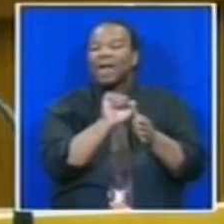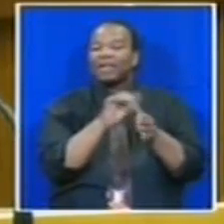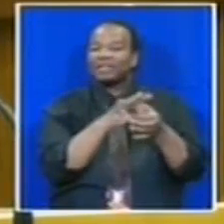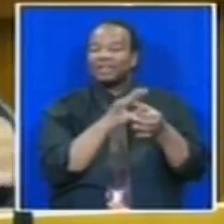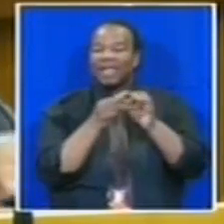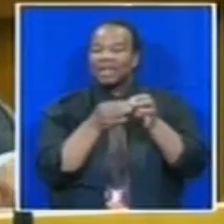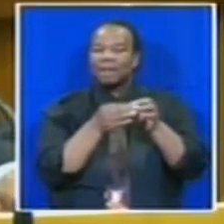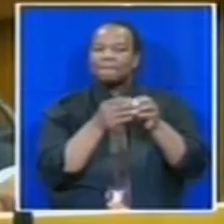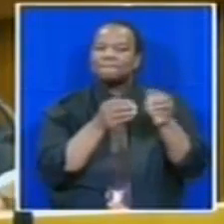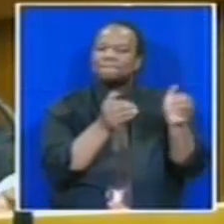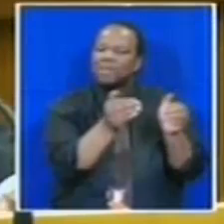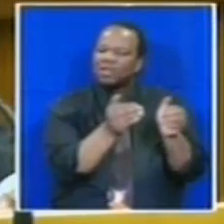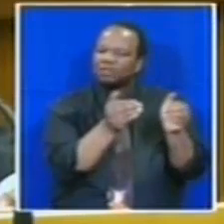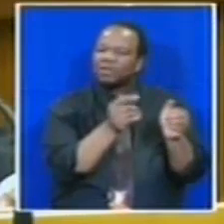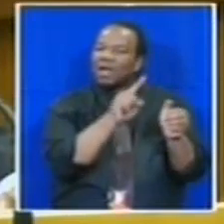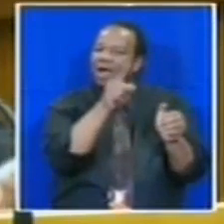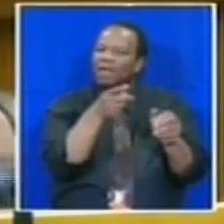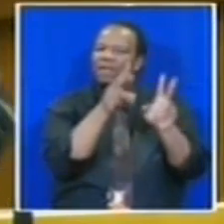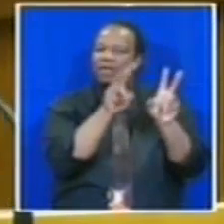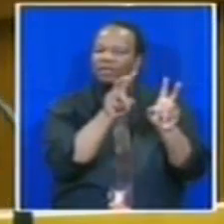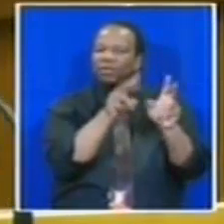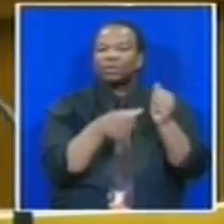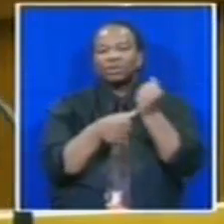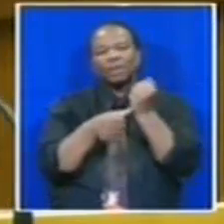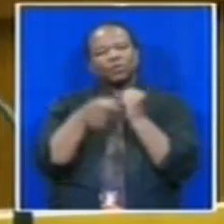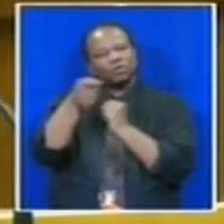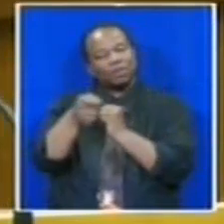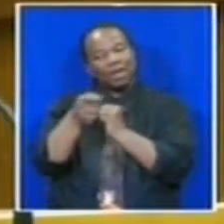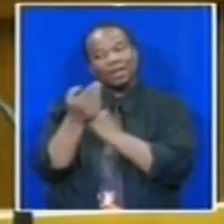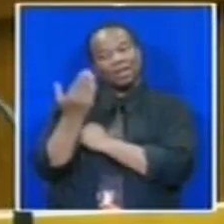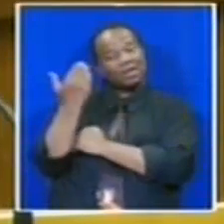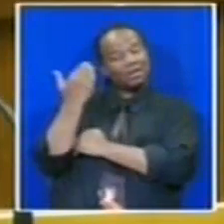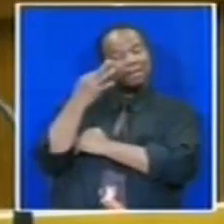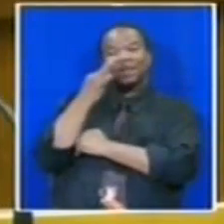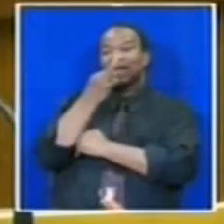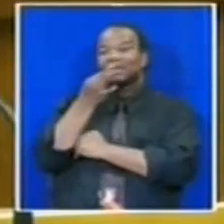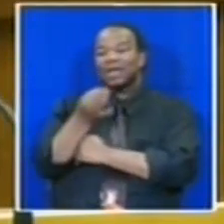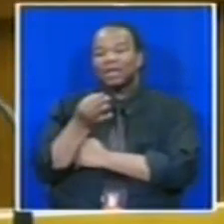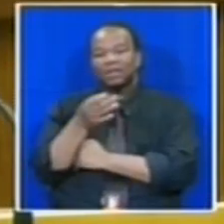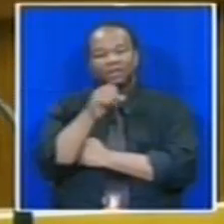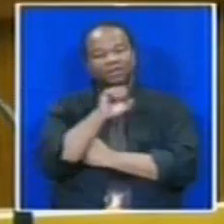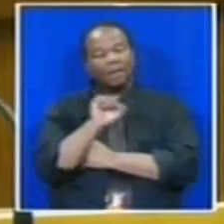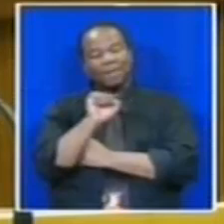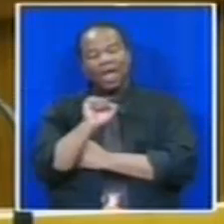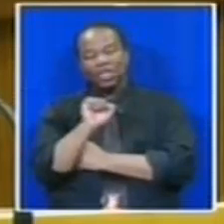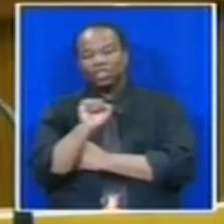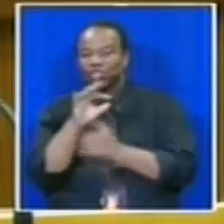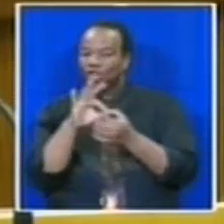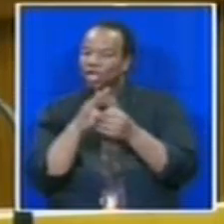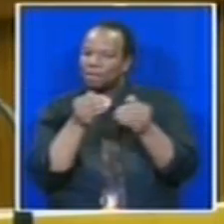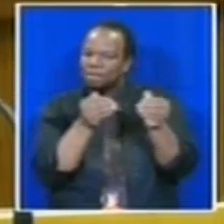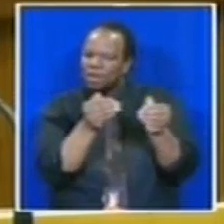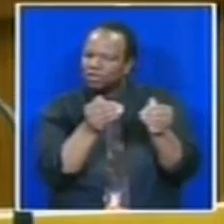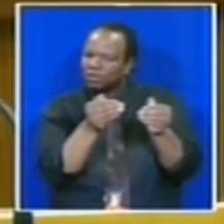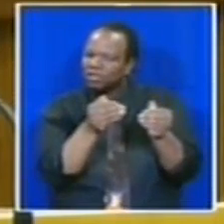major issue. We've indicated, Deputy Speaker, in the past that supply chain management reforms and transparency are